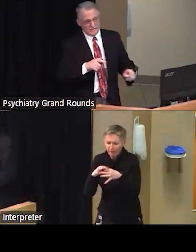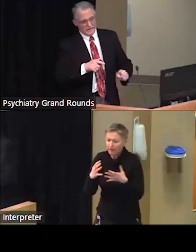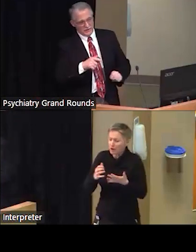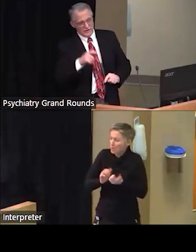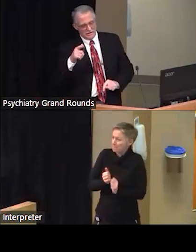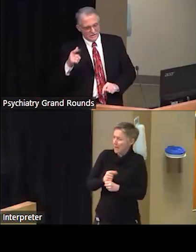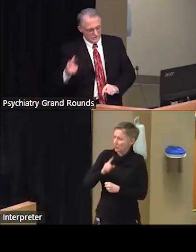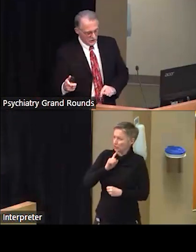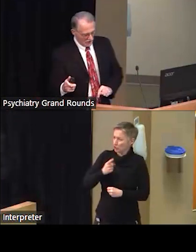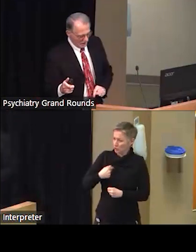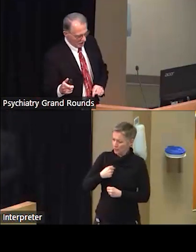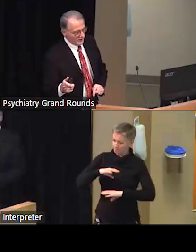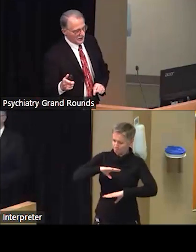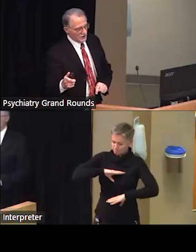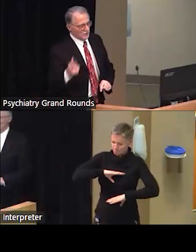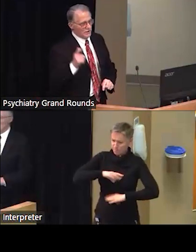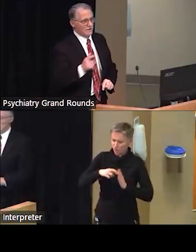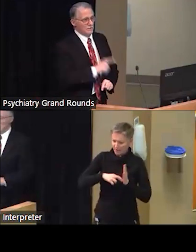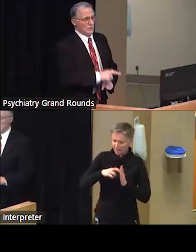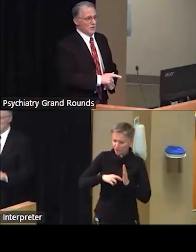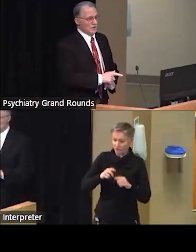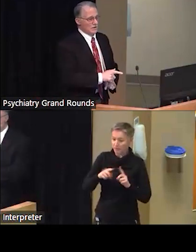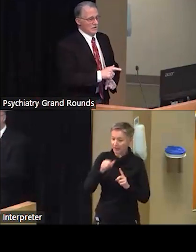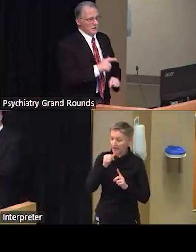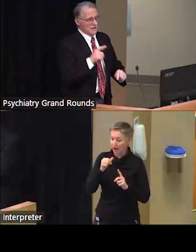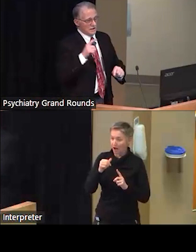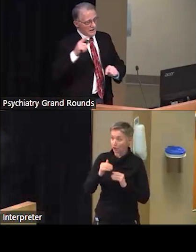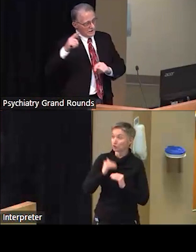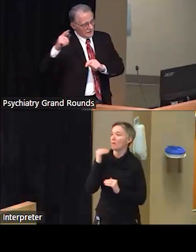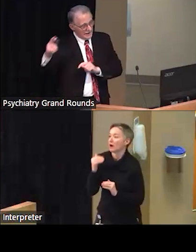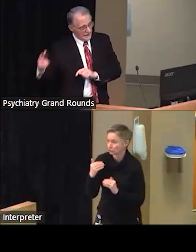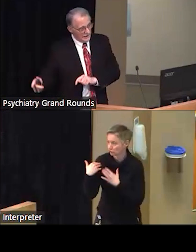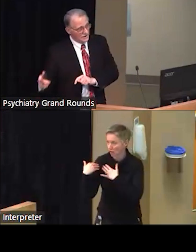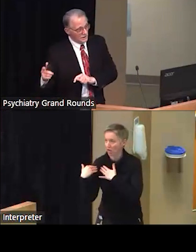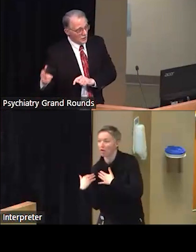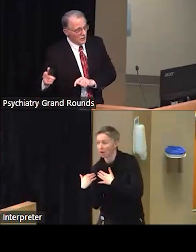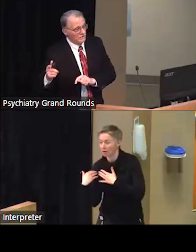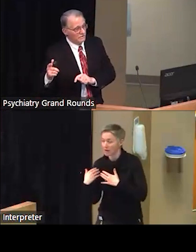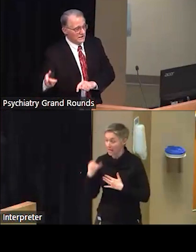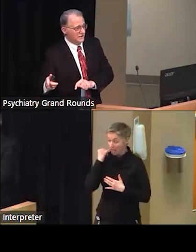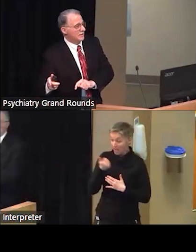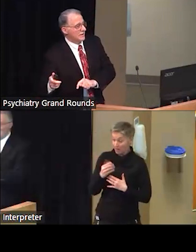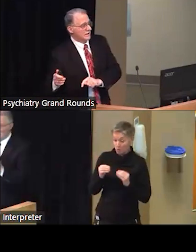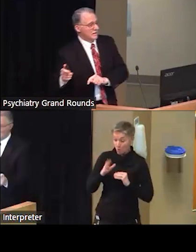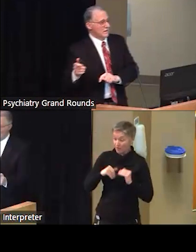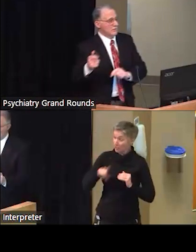words, satisfactory and sufficient to meet the regulation, but nothing more? Make anything more voluntary, but